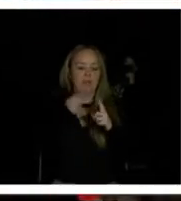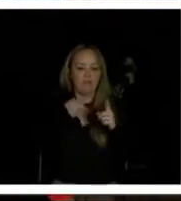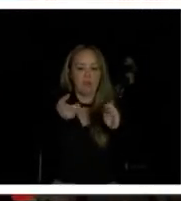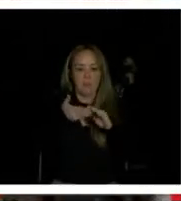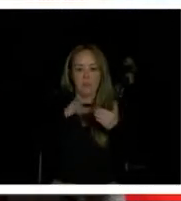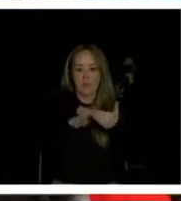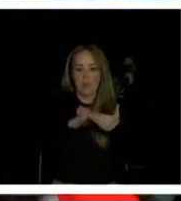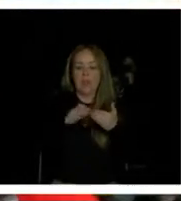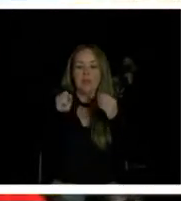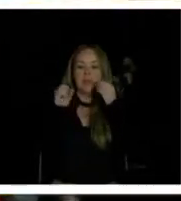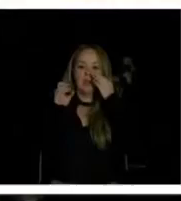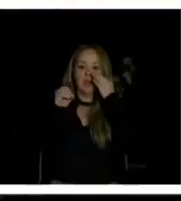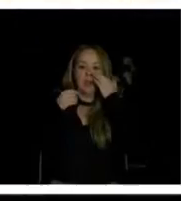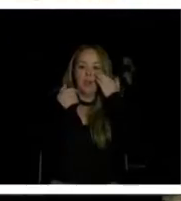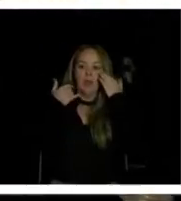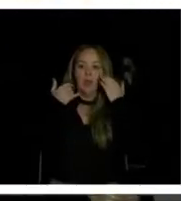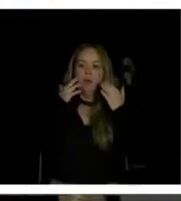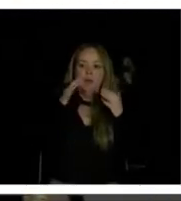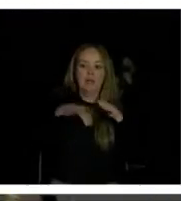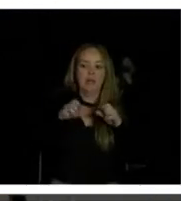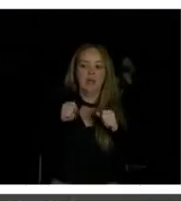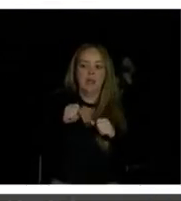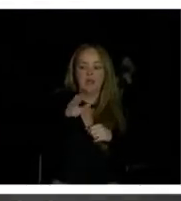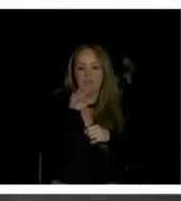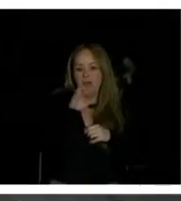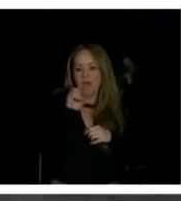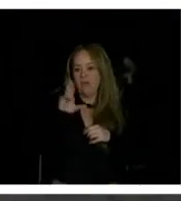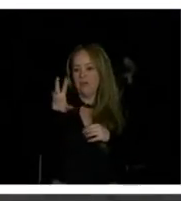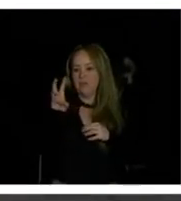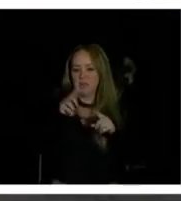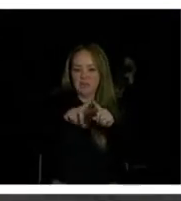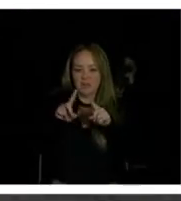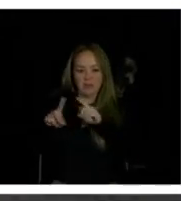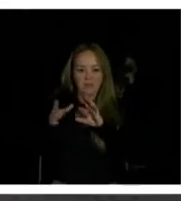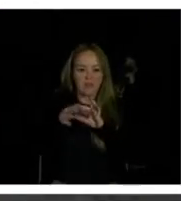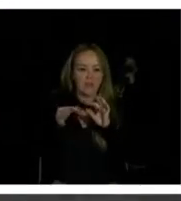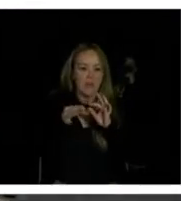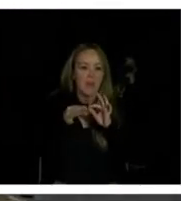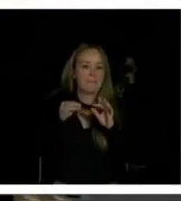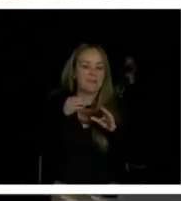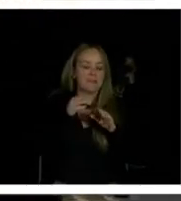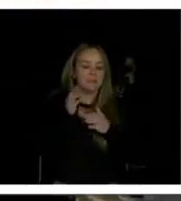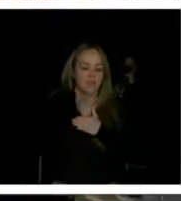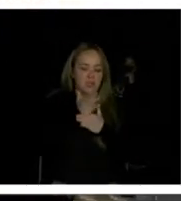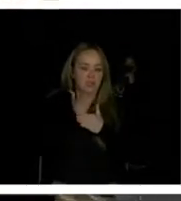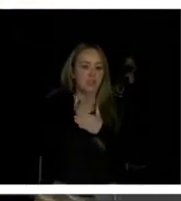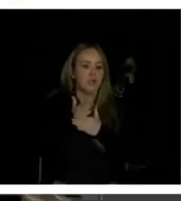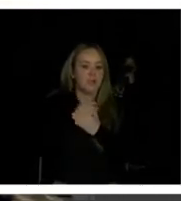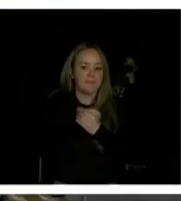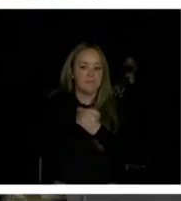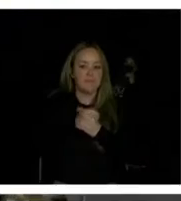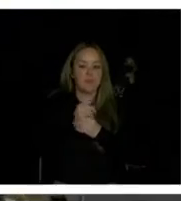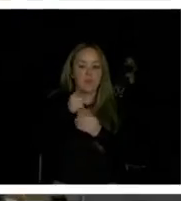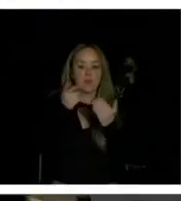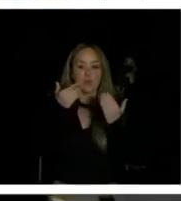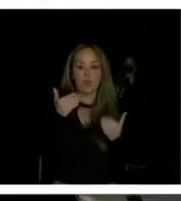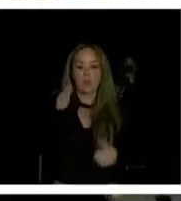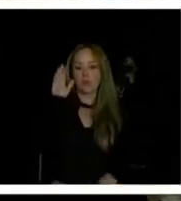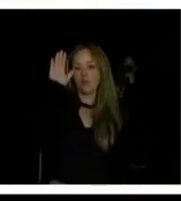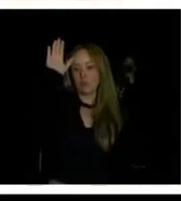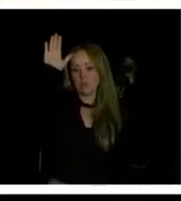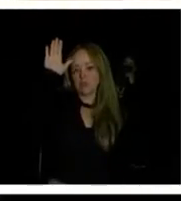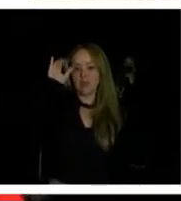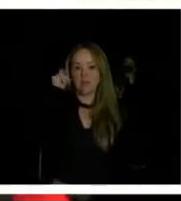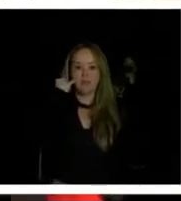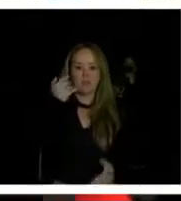community. So we'll take, you know, 5 or 6 comments in the share out. So raise your hand if you'd like to